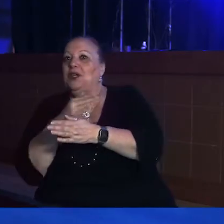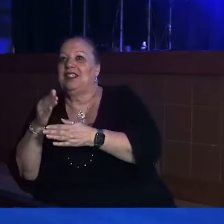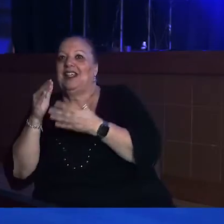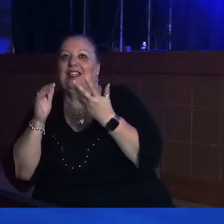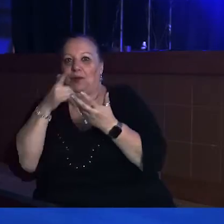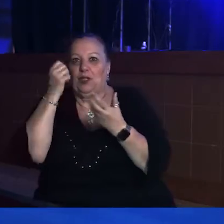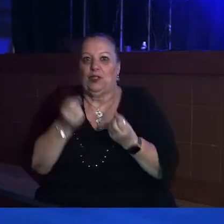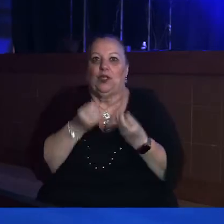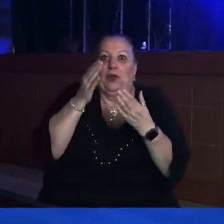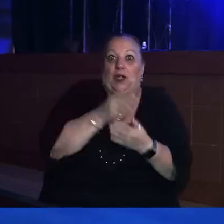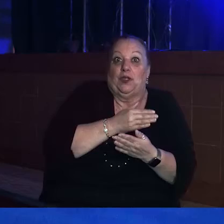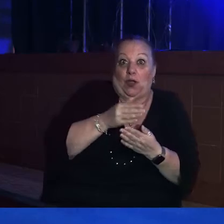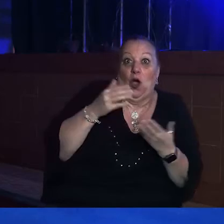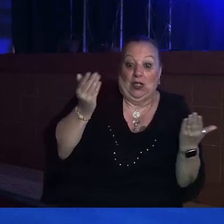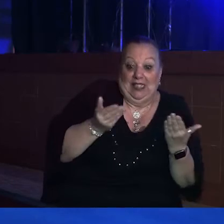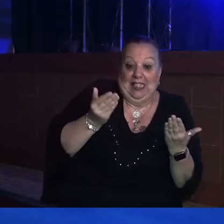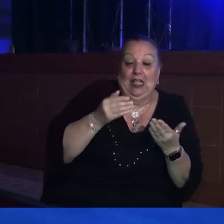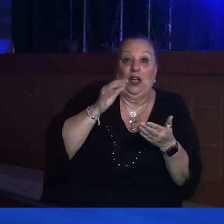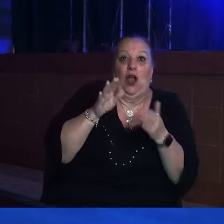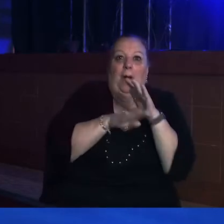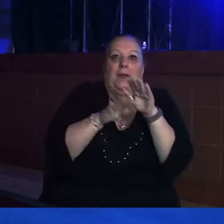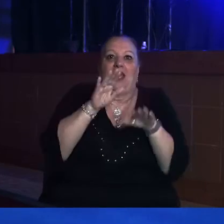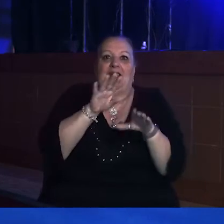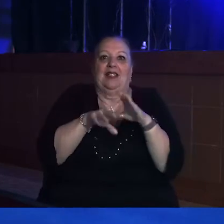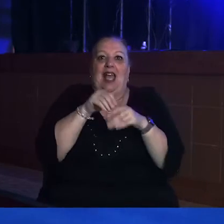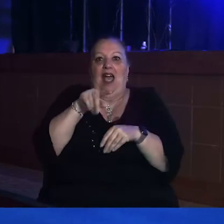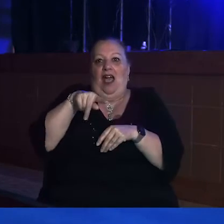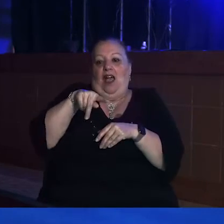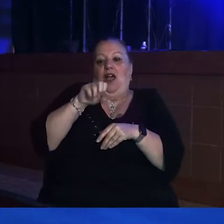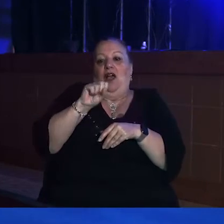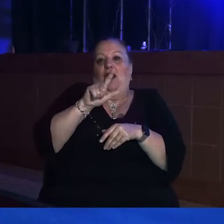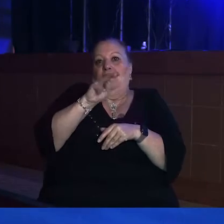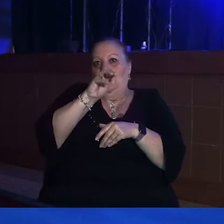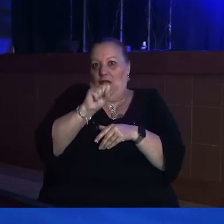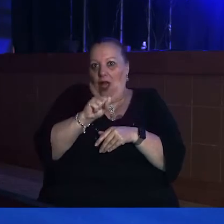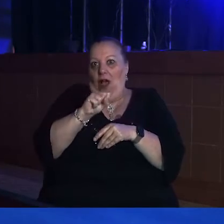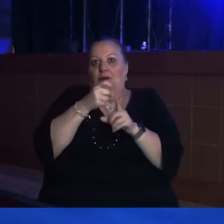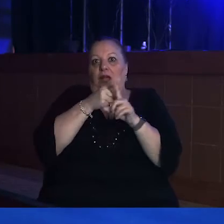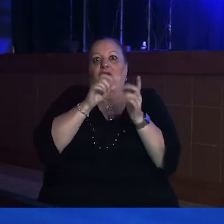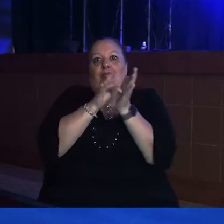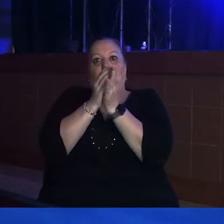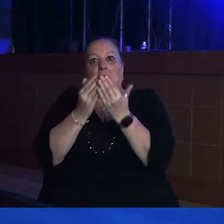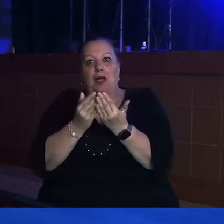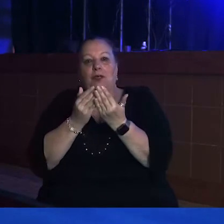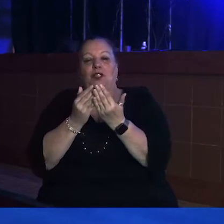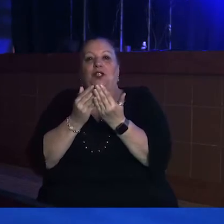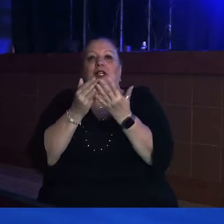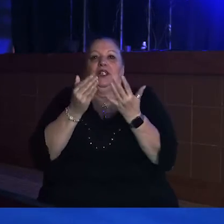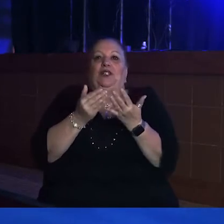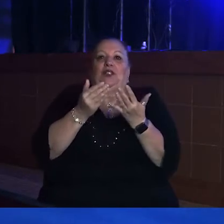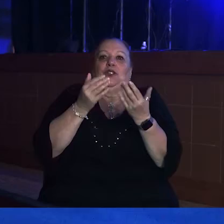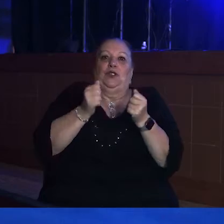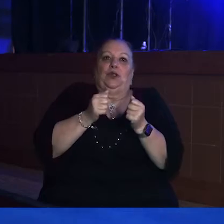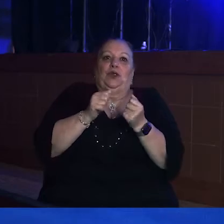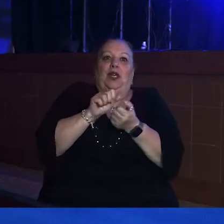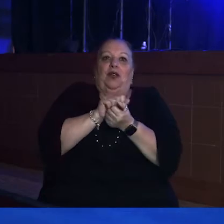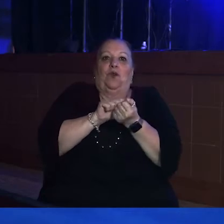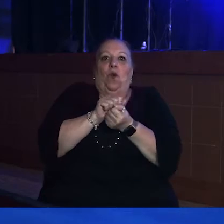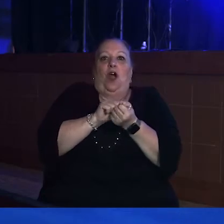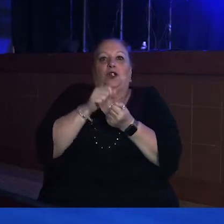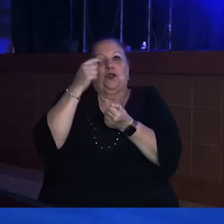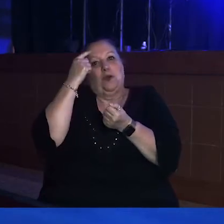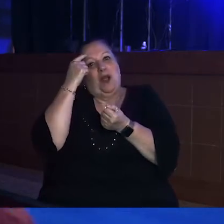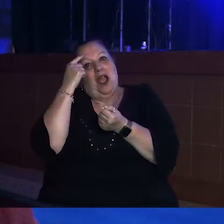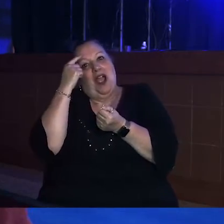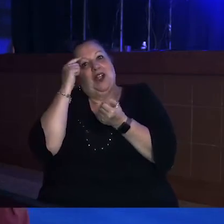songs that we sing are based out of the Psalms of the Bible. And you can just, well, you can wash your mind. You can chase